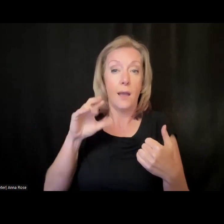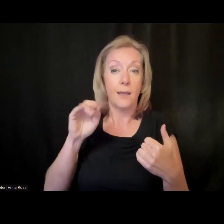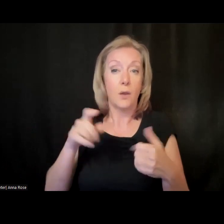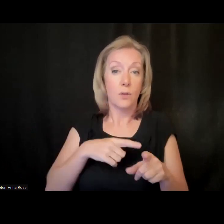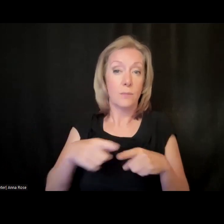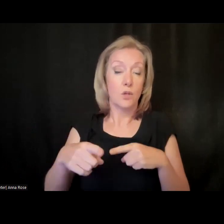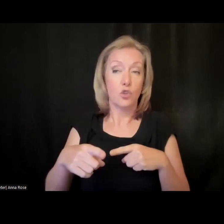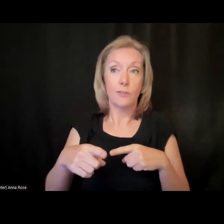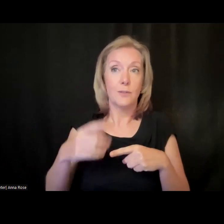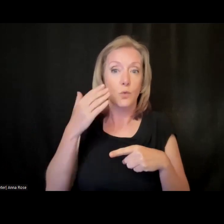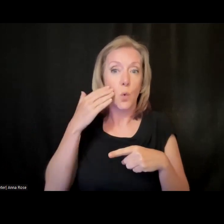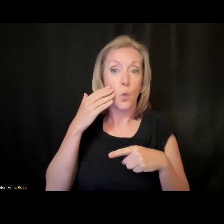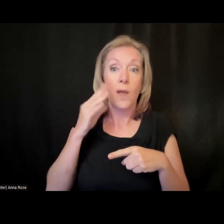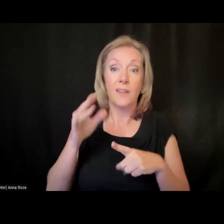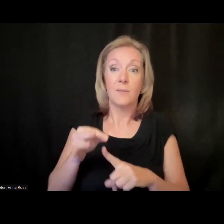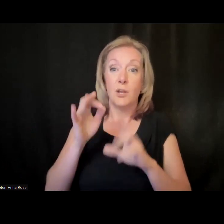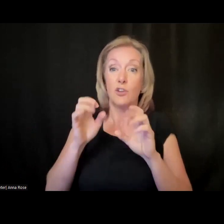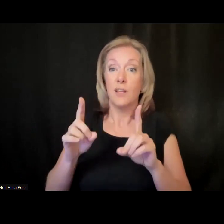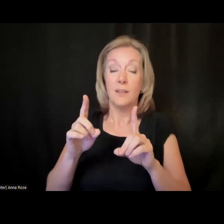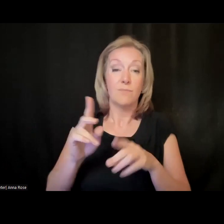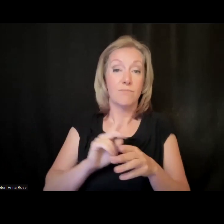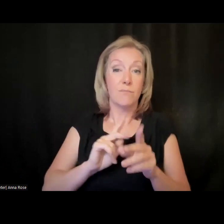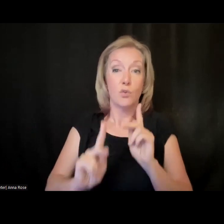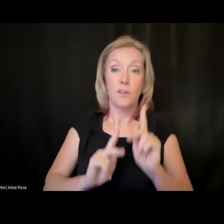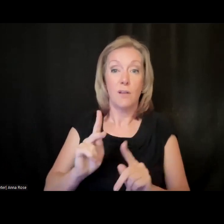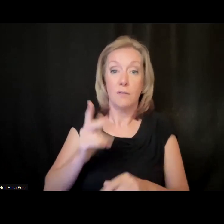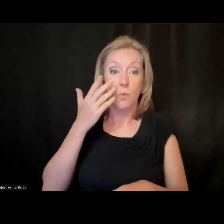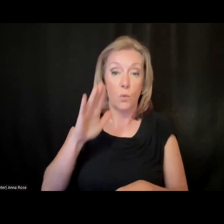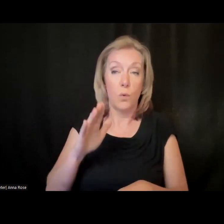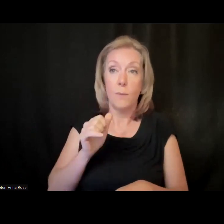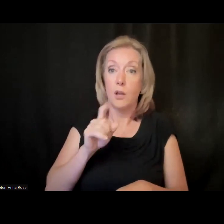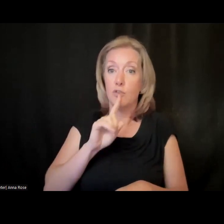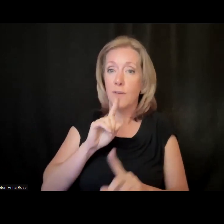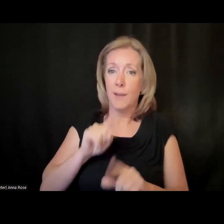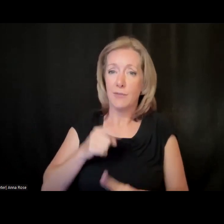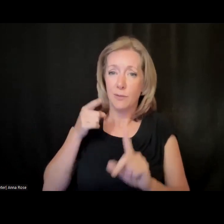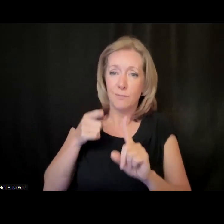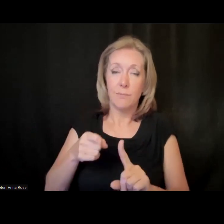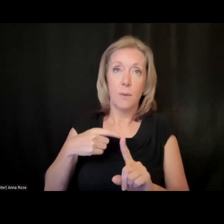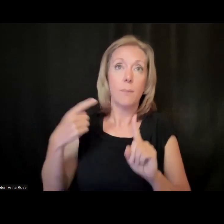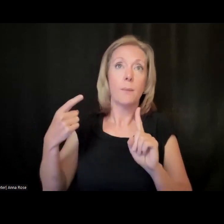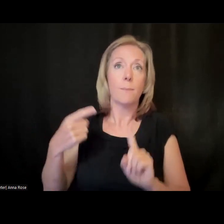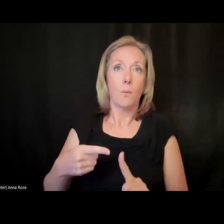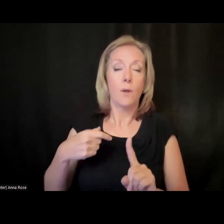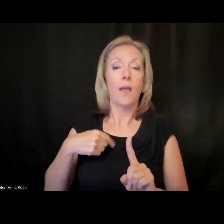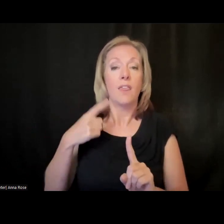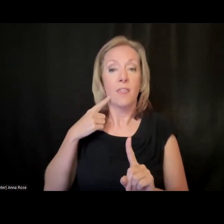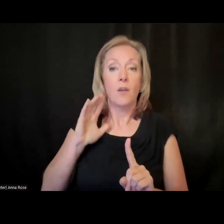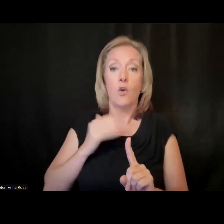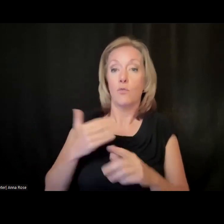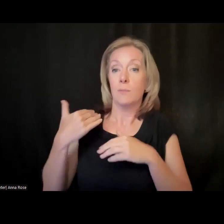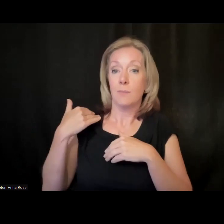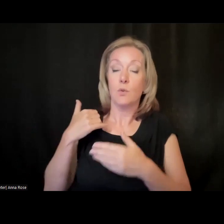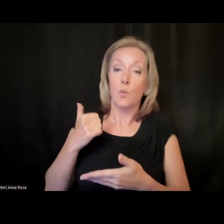special education trained personnel. So I don't know if I'm answering your question, but what I will say is that I think it's our job to help